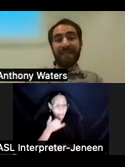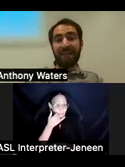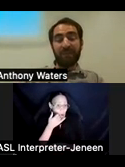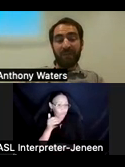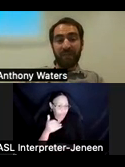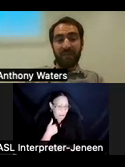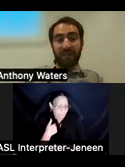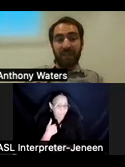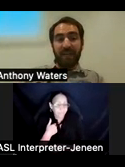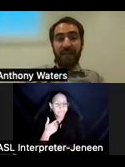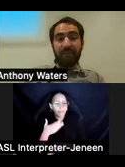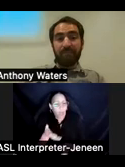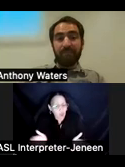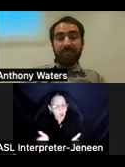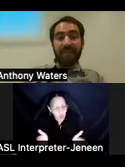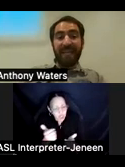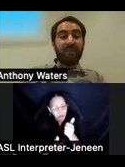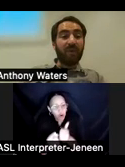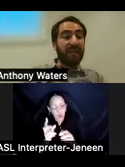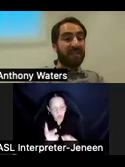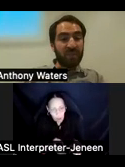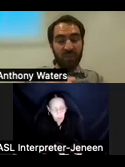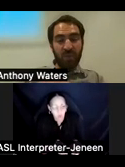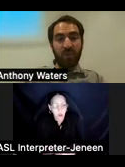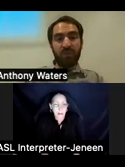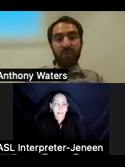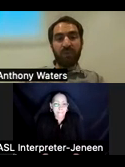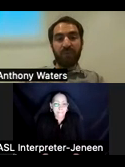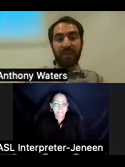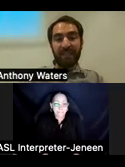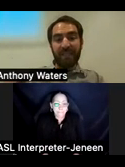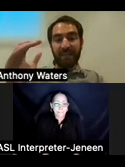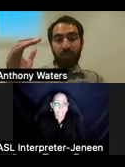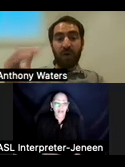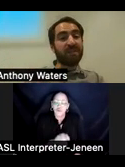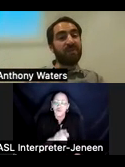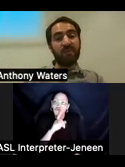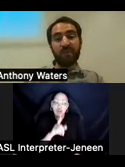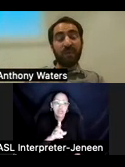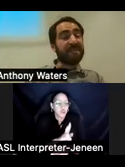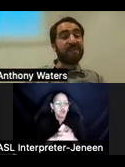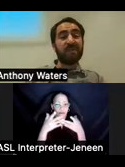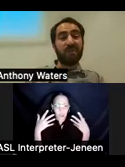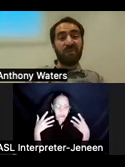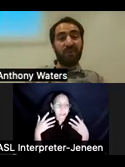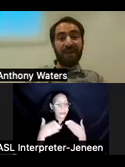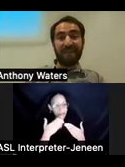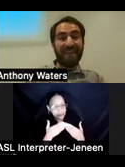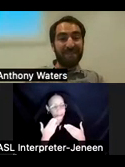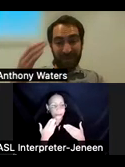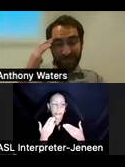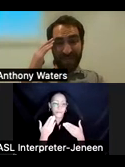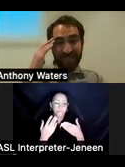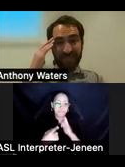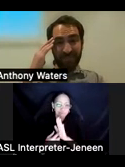everybody to download it. And it's so user-friendly. It walks you through those questions so that you don't have to